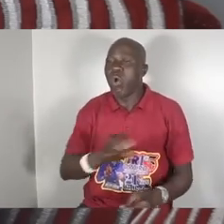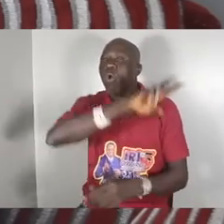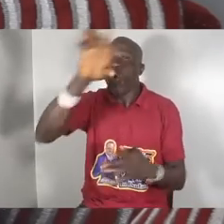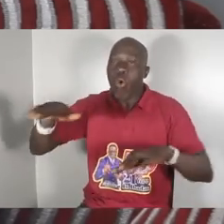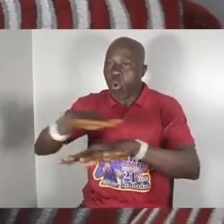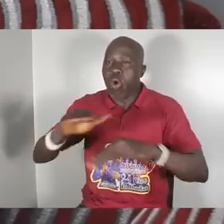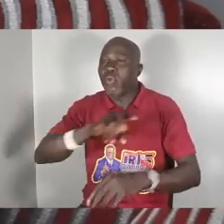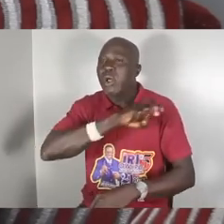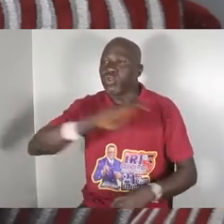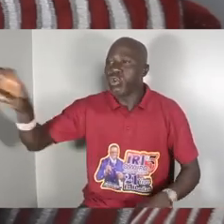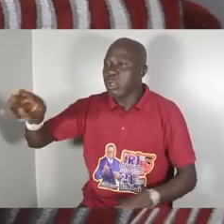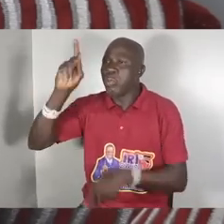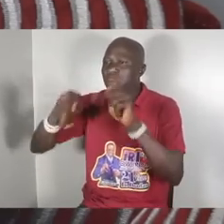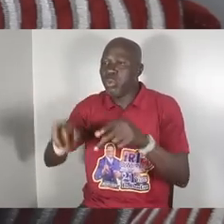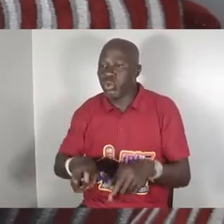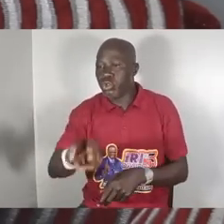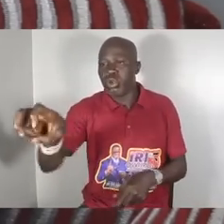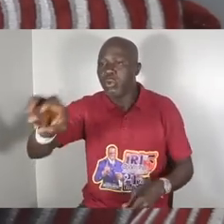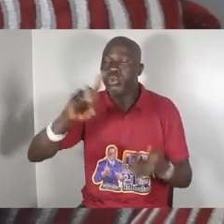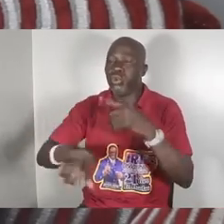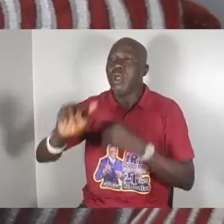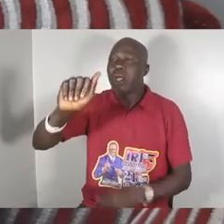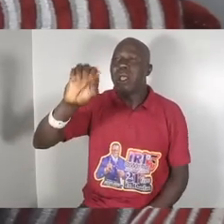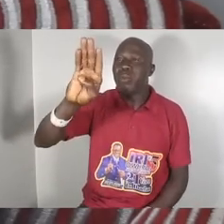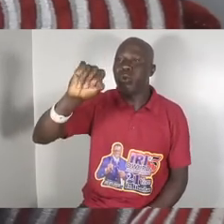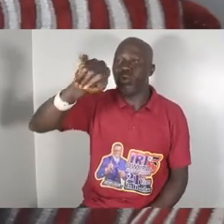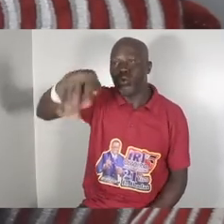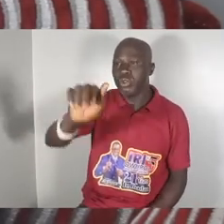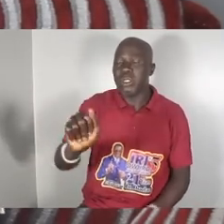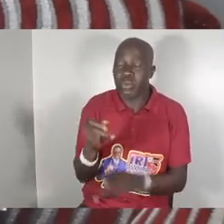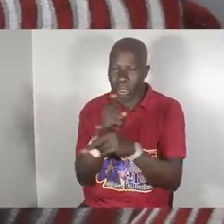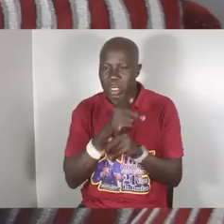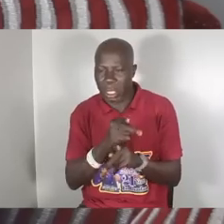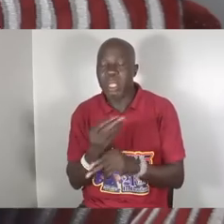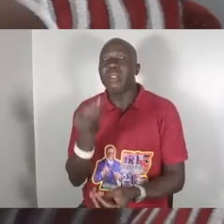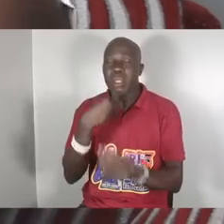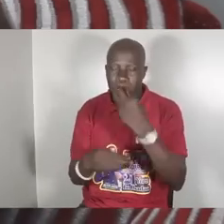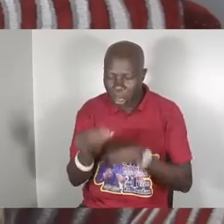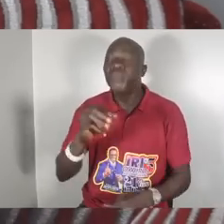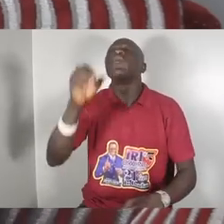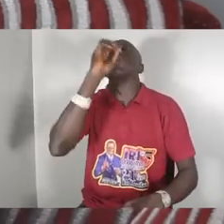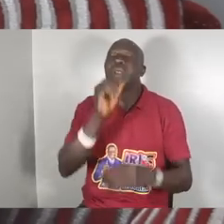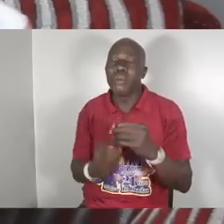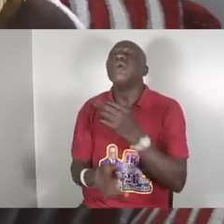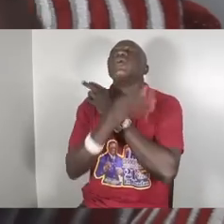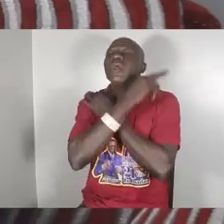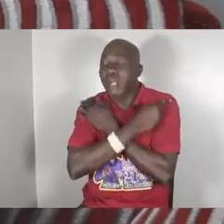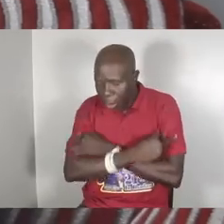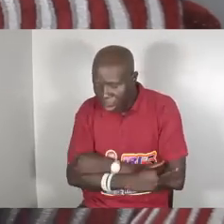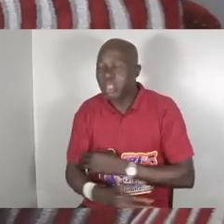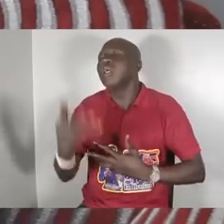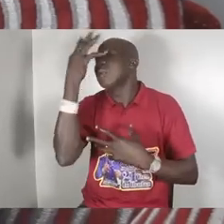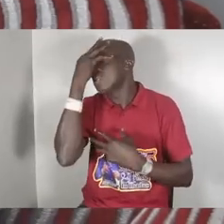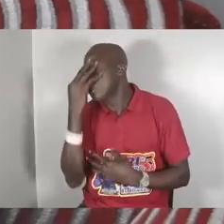200 people travel to Abuja for their care. They will for feeding, for